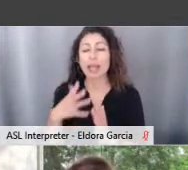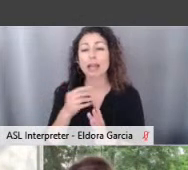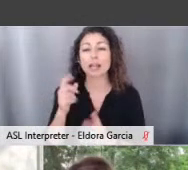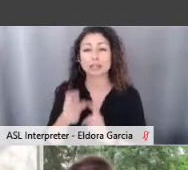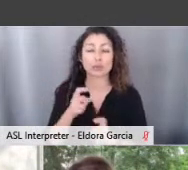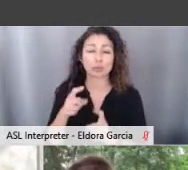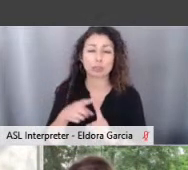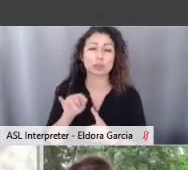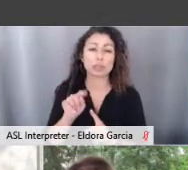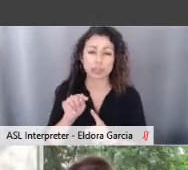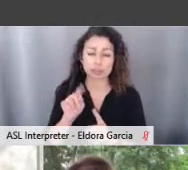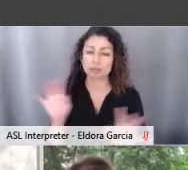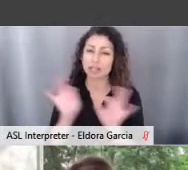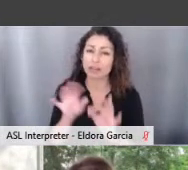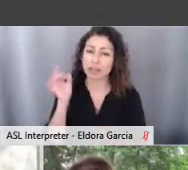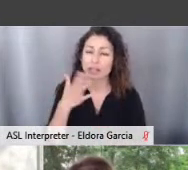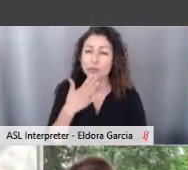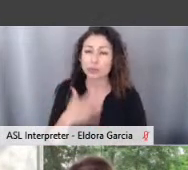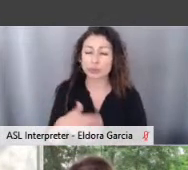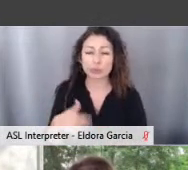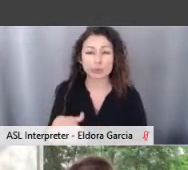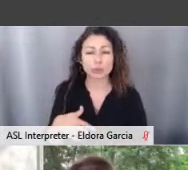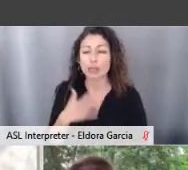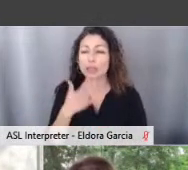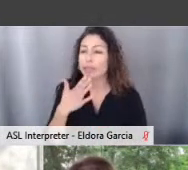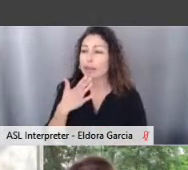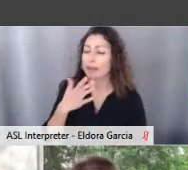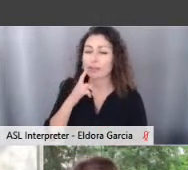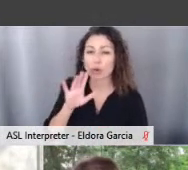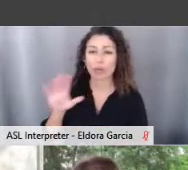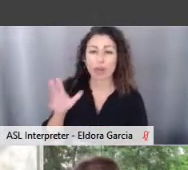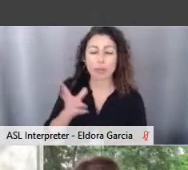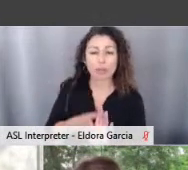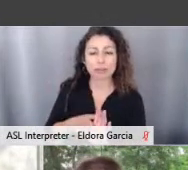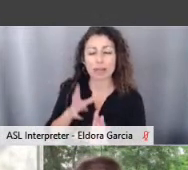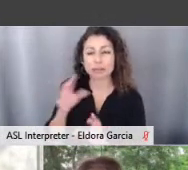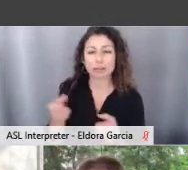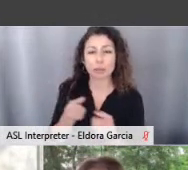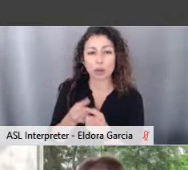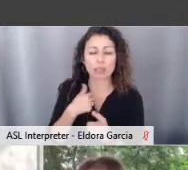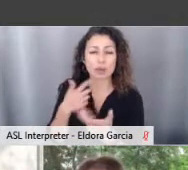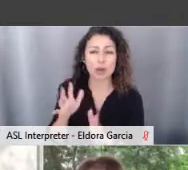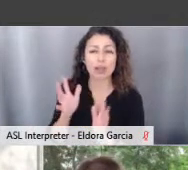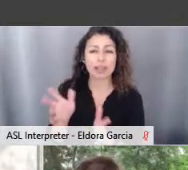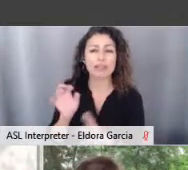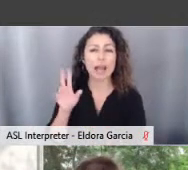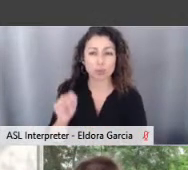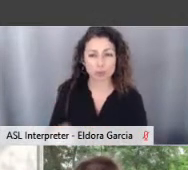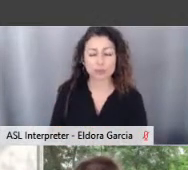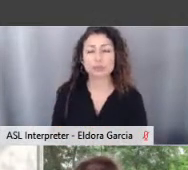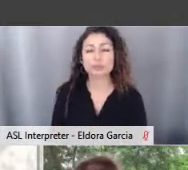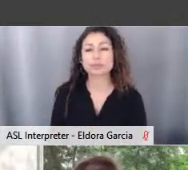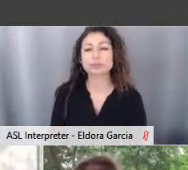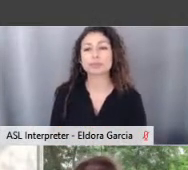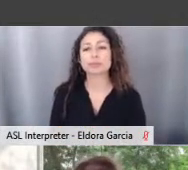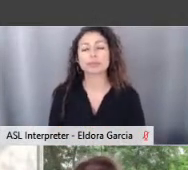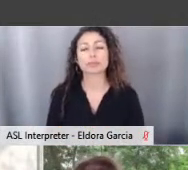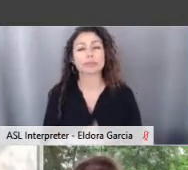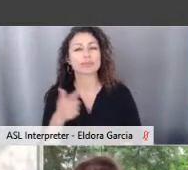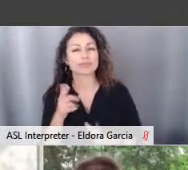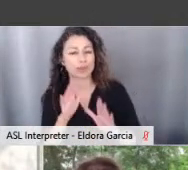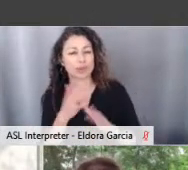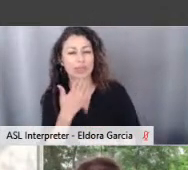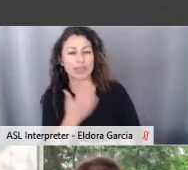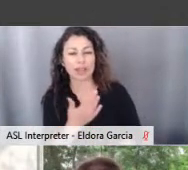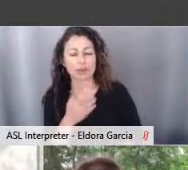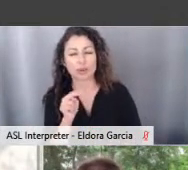to it significantly. So we just wanted to thank them for that participation. Didn't want to leave that out. Great. Thank you,